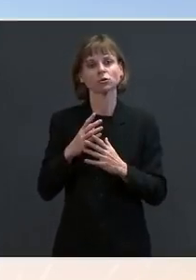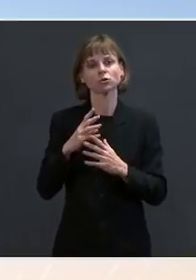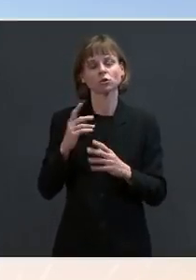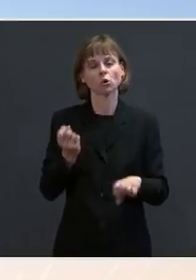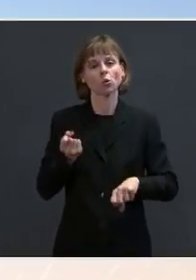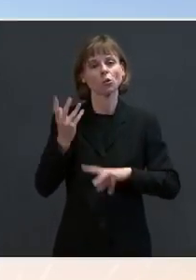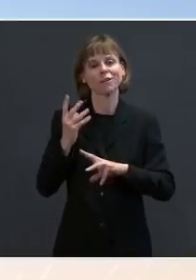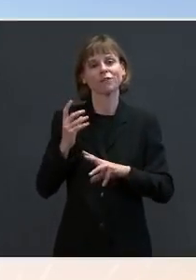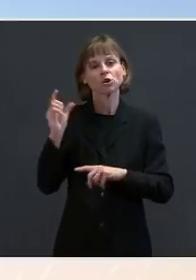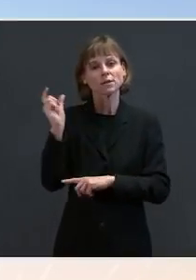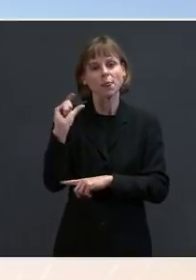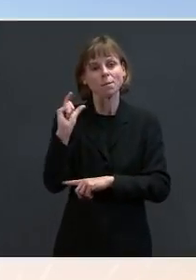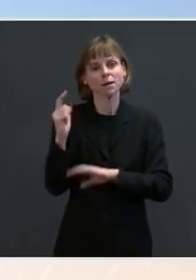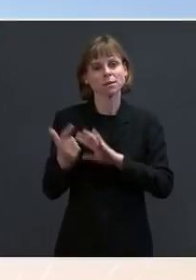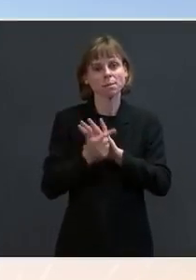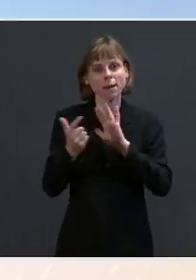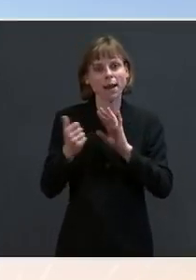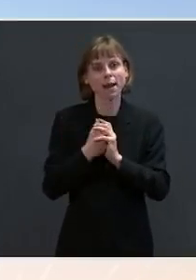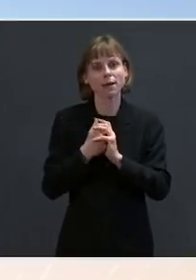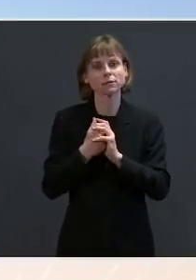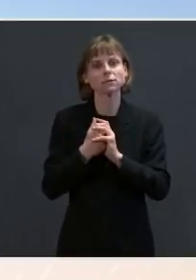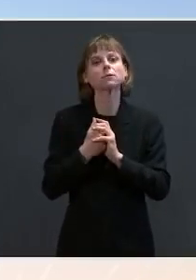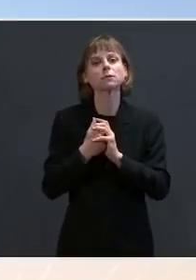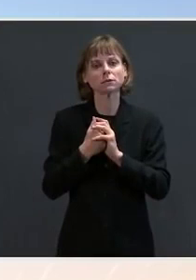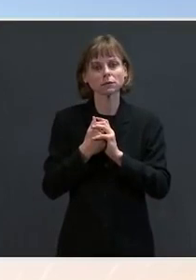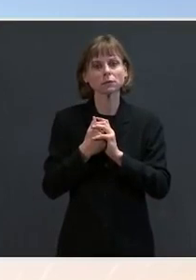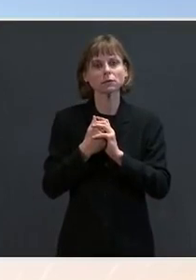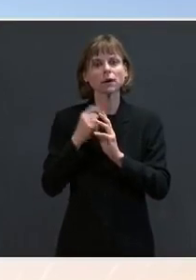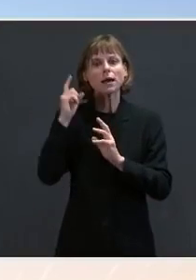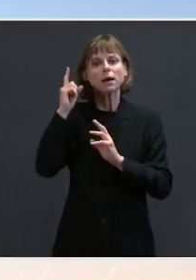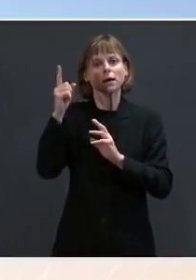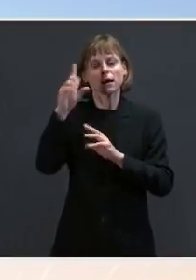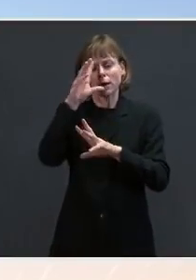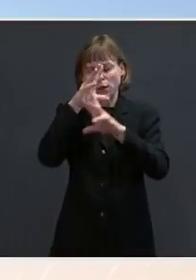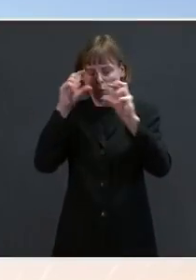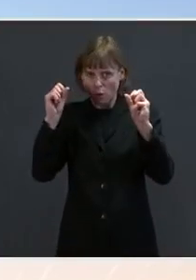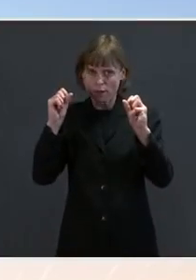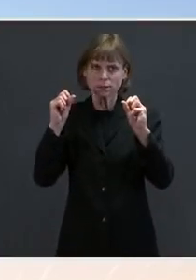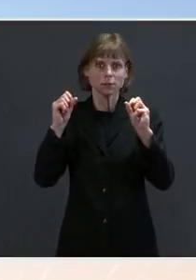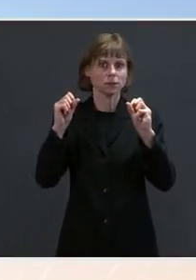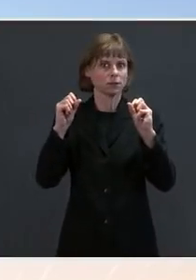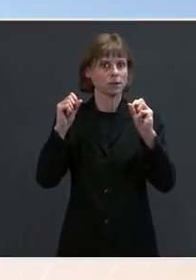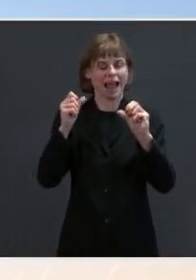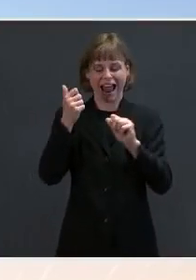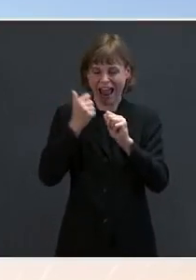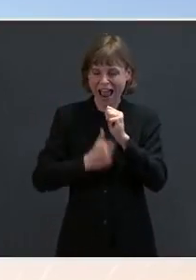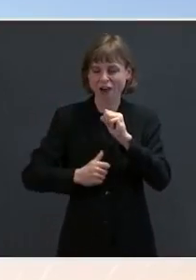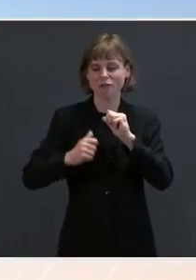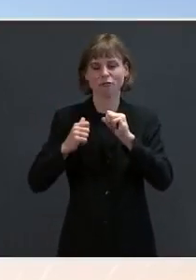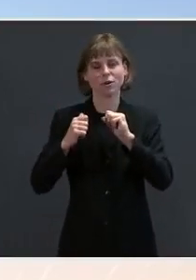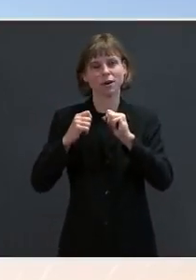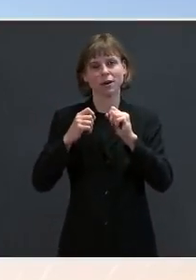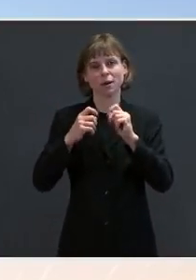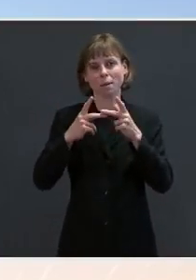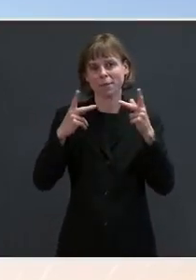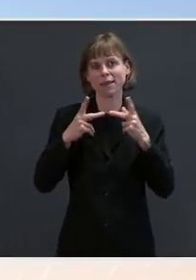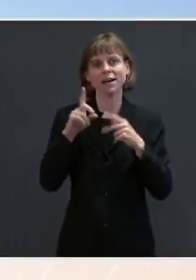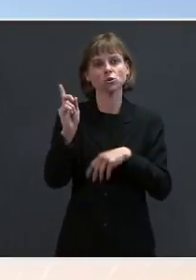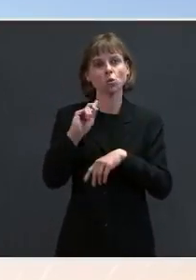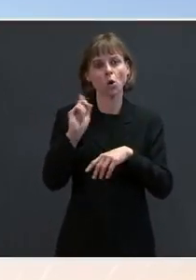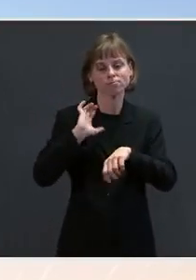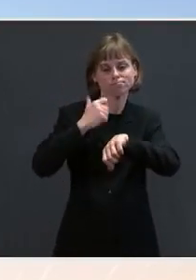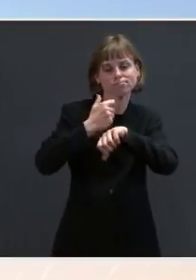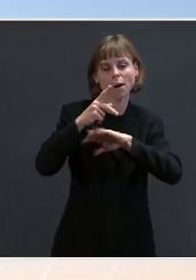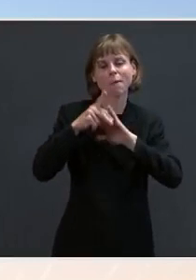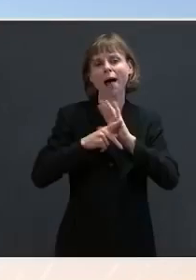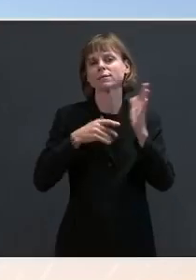Interior Enforcement Executive Order, and he is looking for in every instance where he's implementing policies, whether it's on housing,